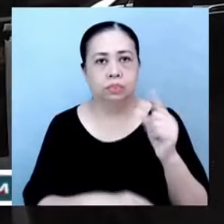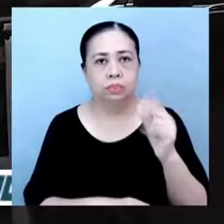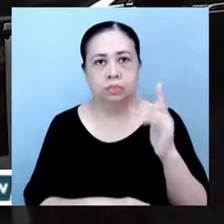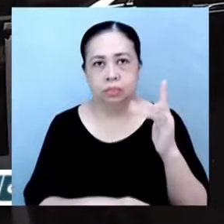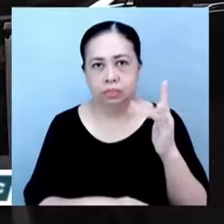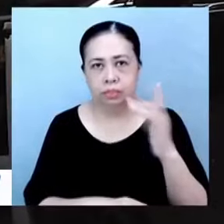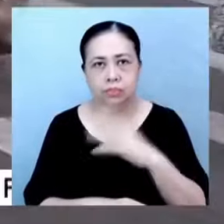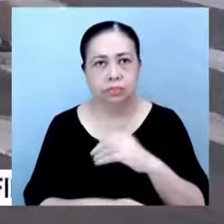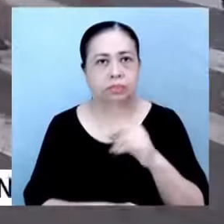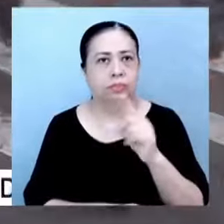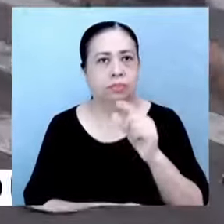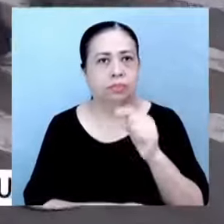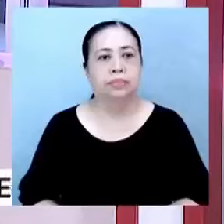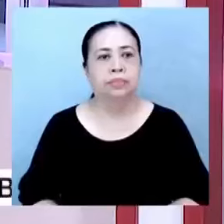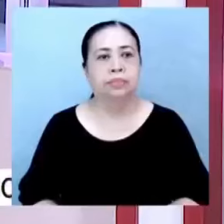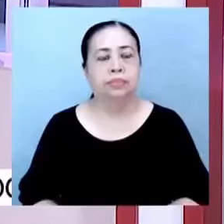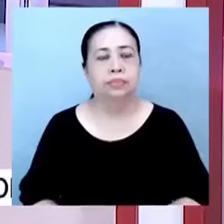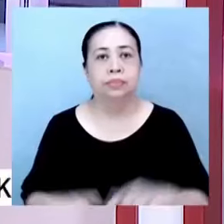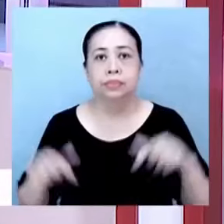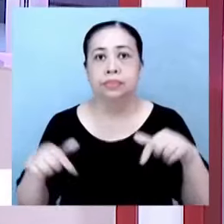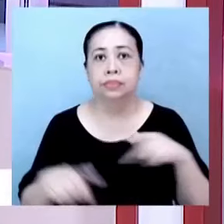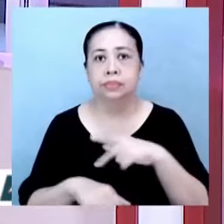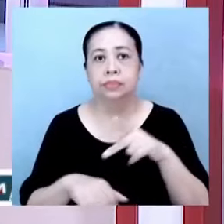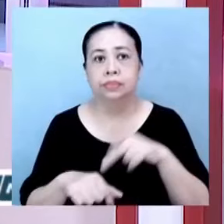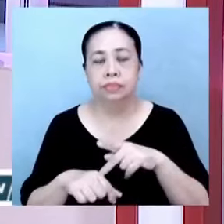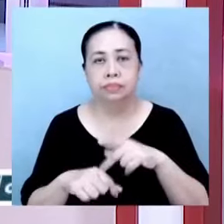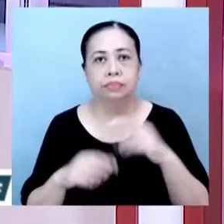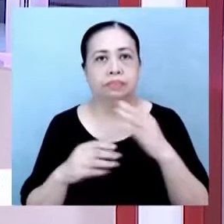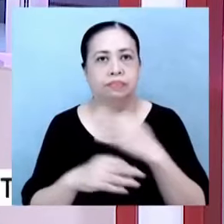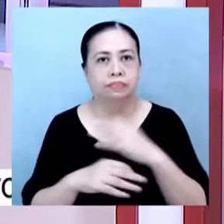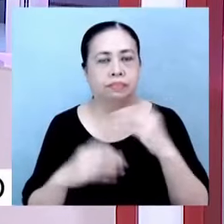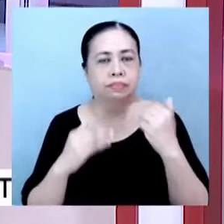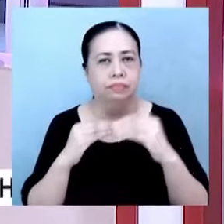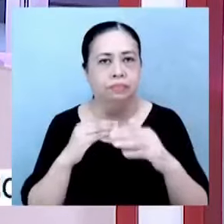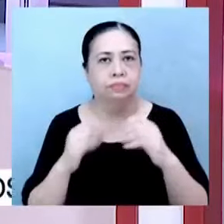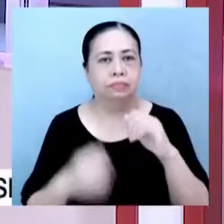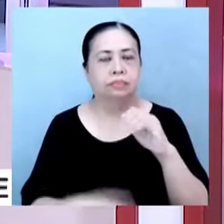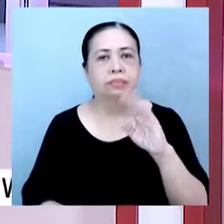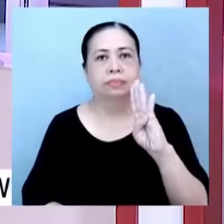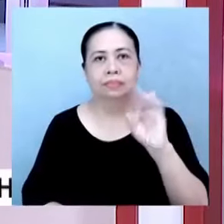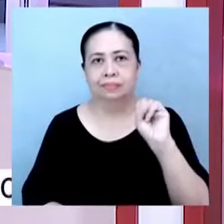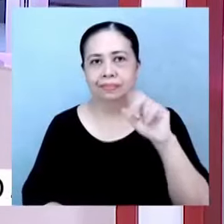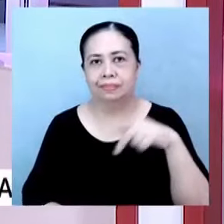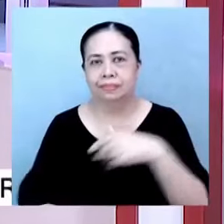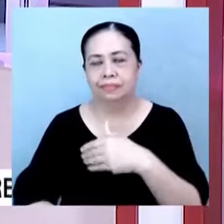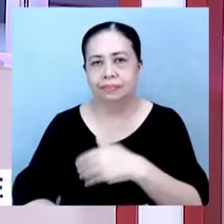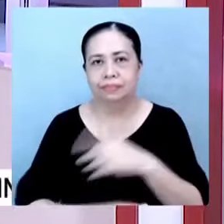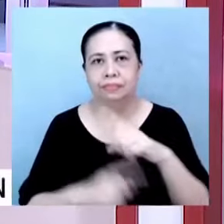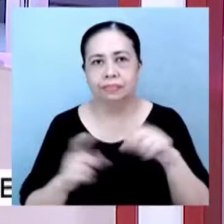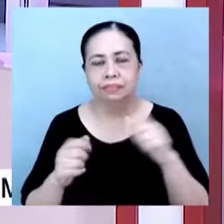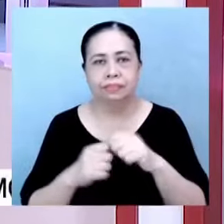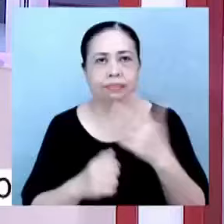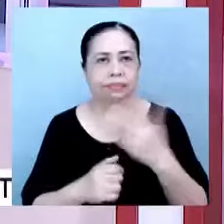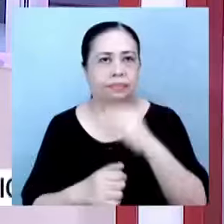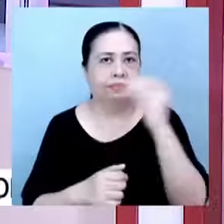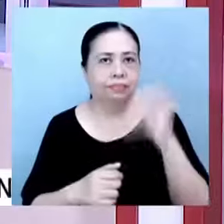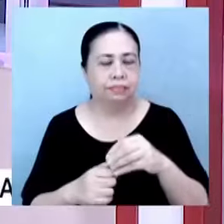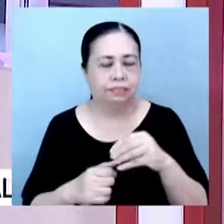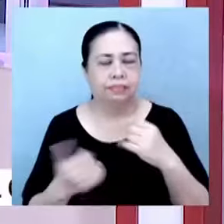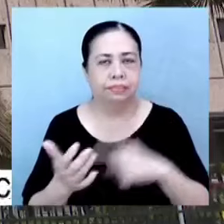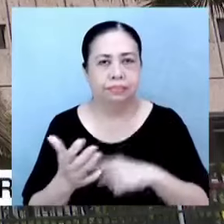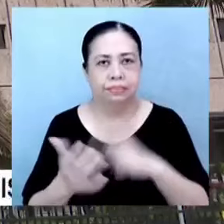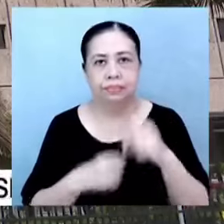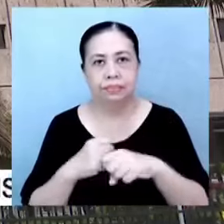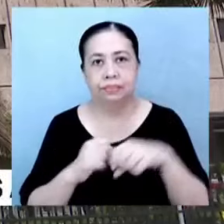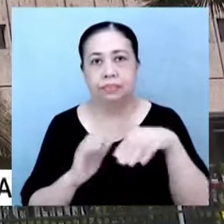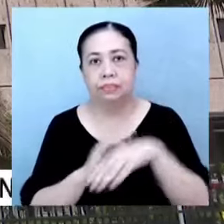and 2026. Fitch Ratings sees the Philippine Central Bank cutting its key rate by 50 basis points this year, down from